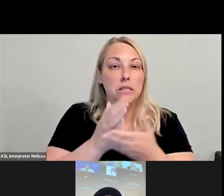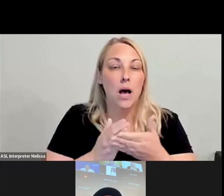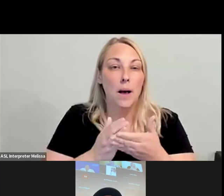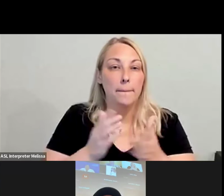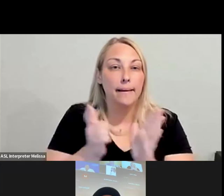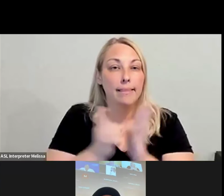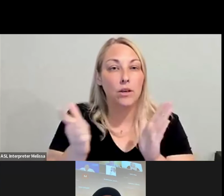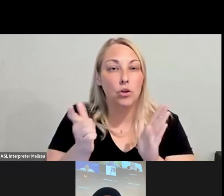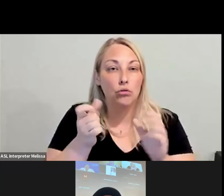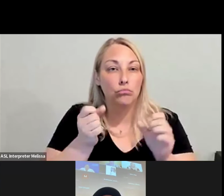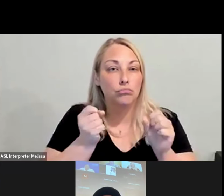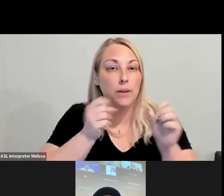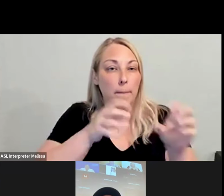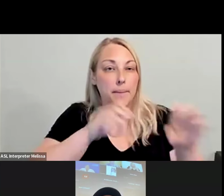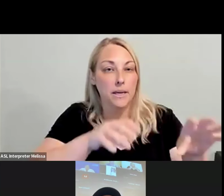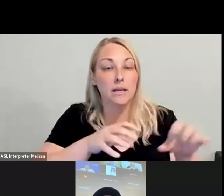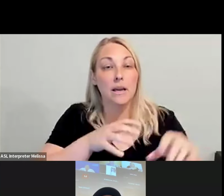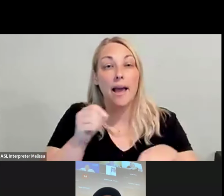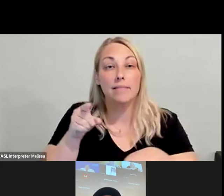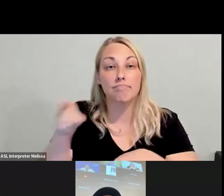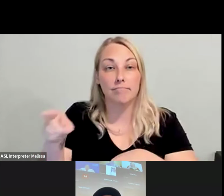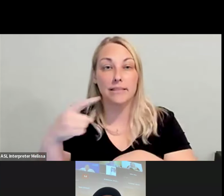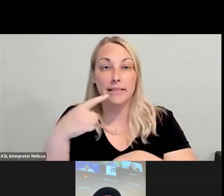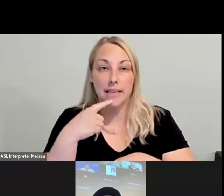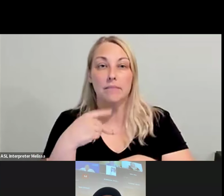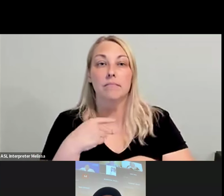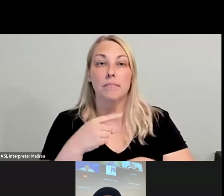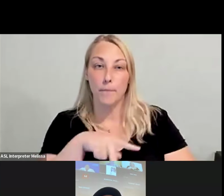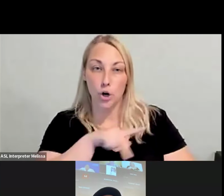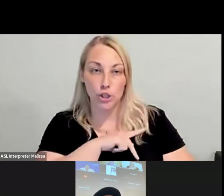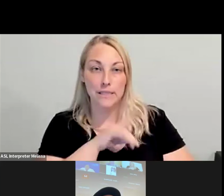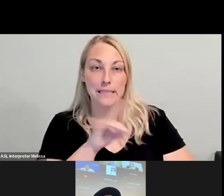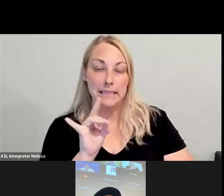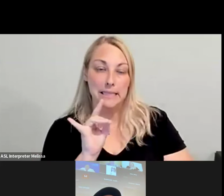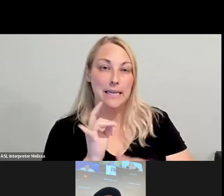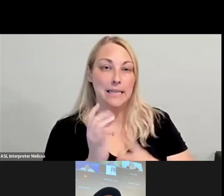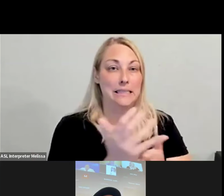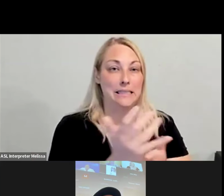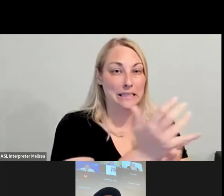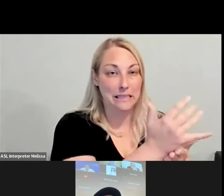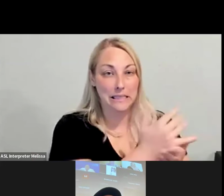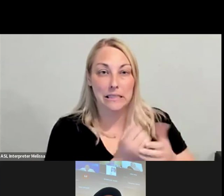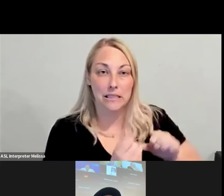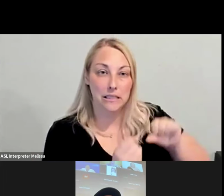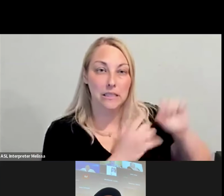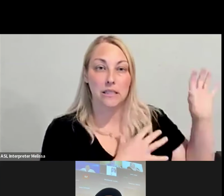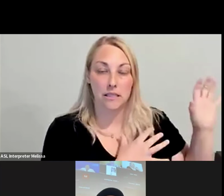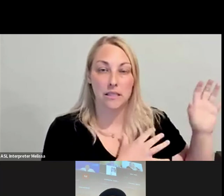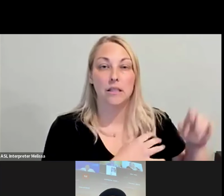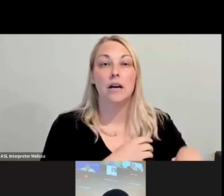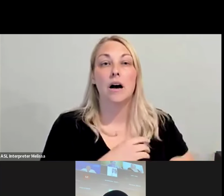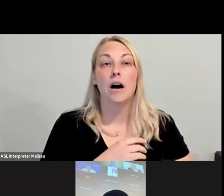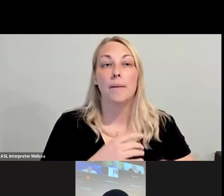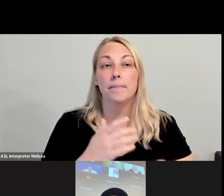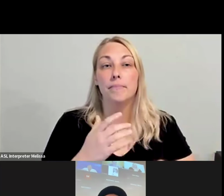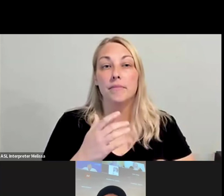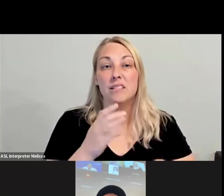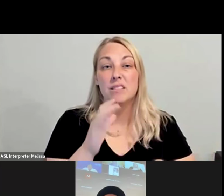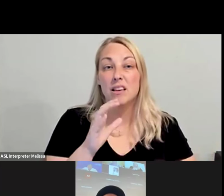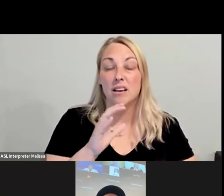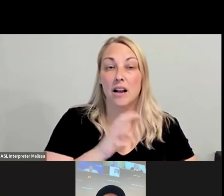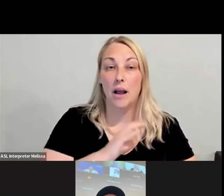occurring in the alley. He indicated that he had personally removed some of that material. There was a recommendation by the commissioners